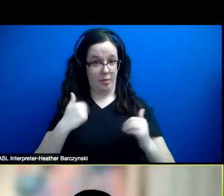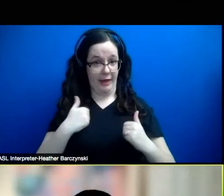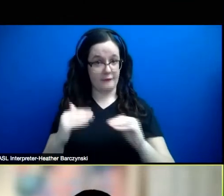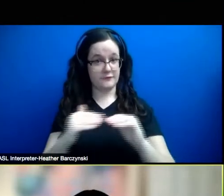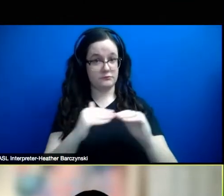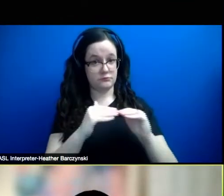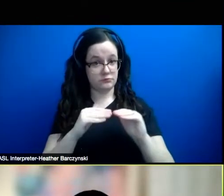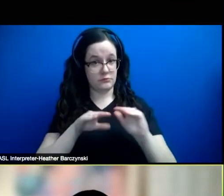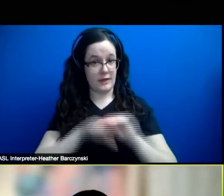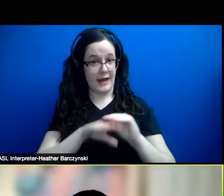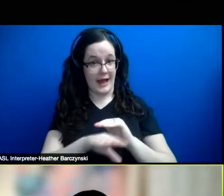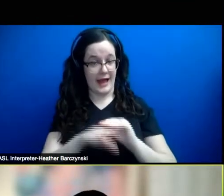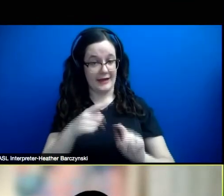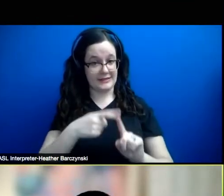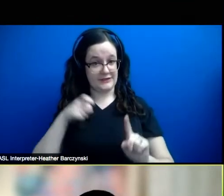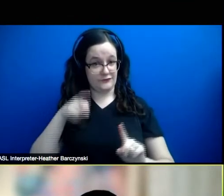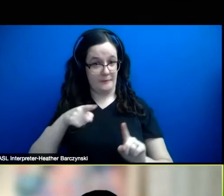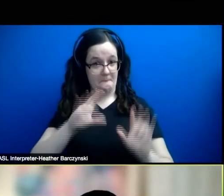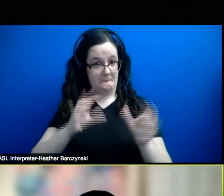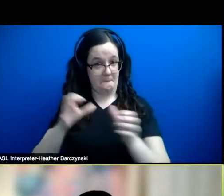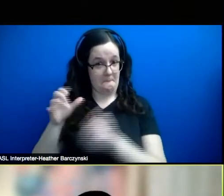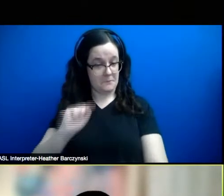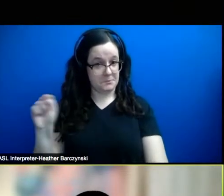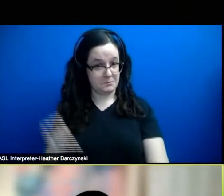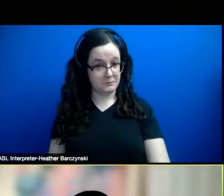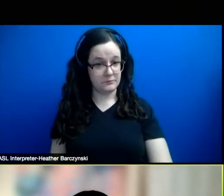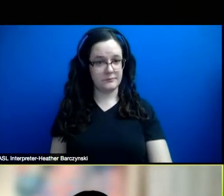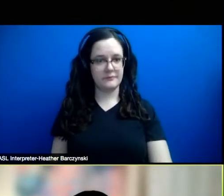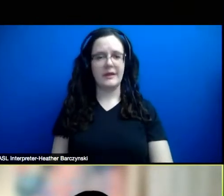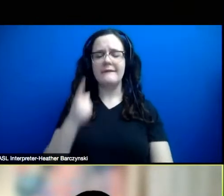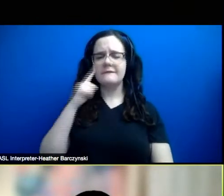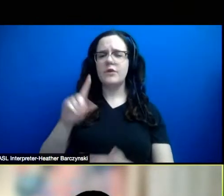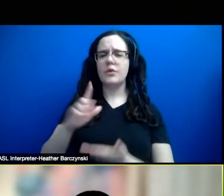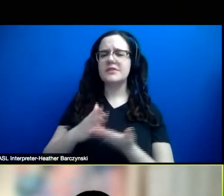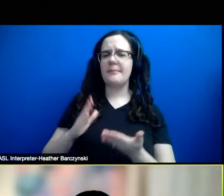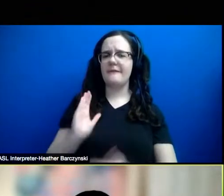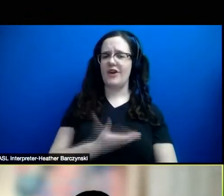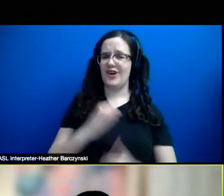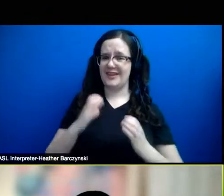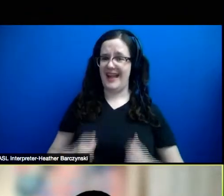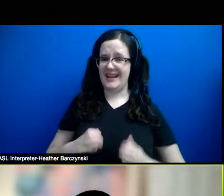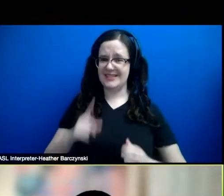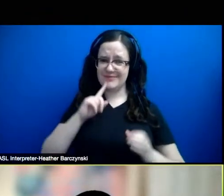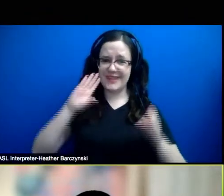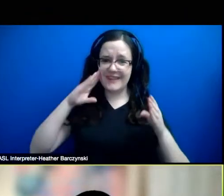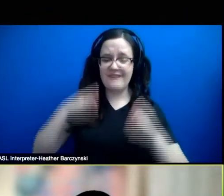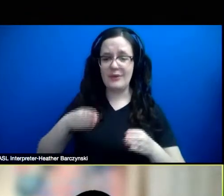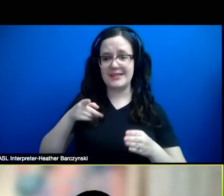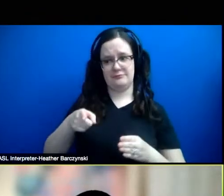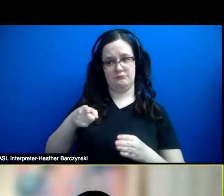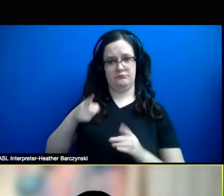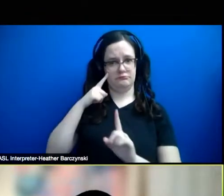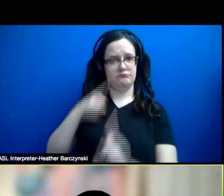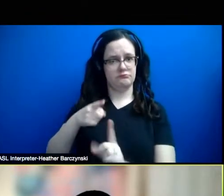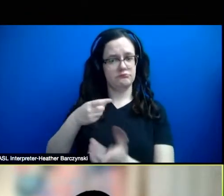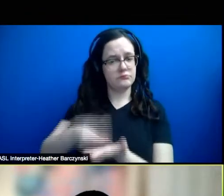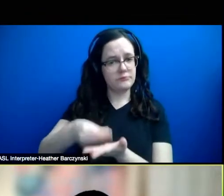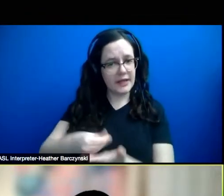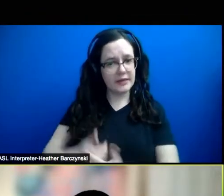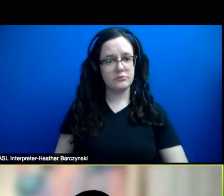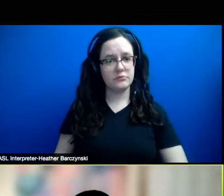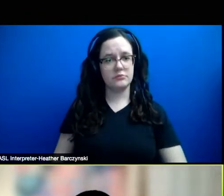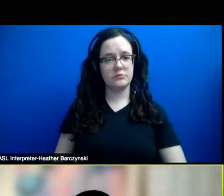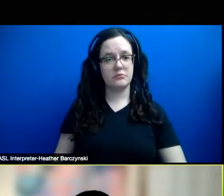services provided by those entities. For some of our clients, it's about the bottom line. And that is also a